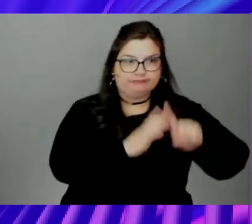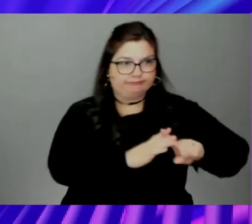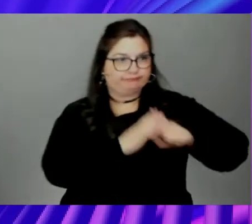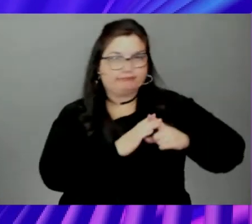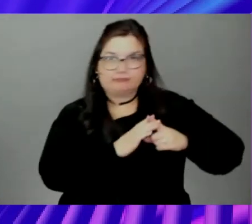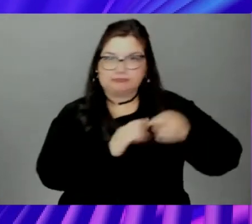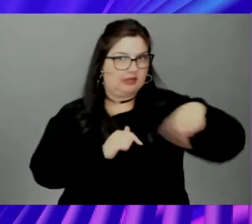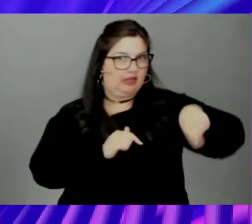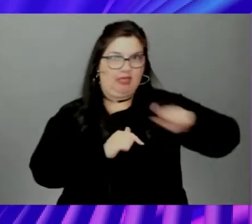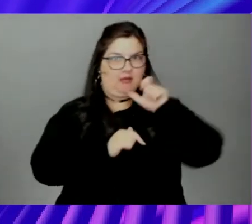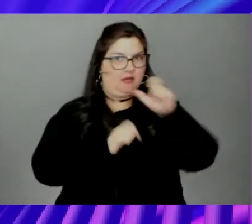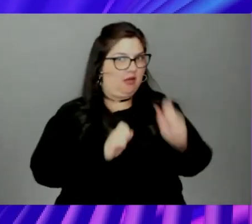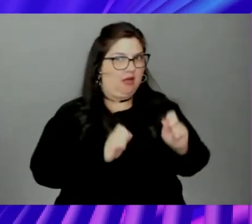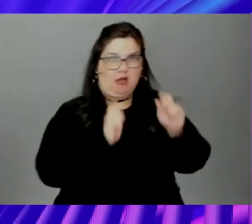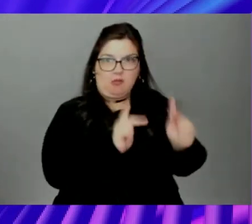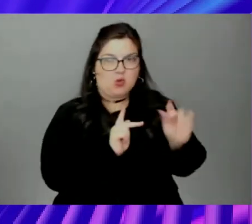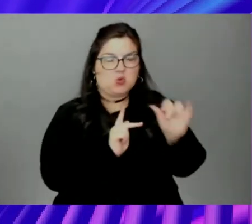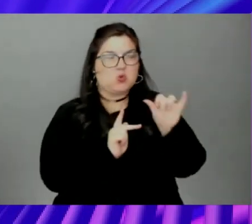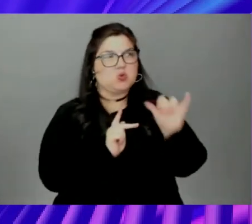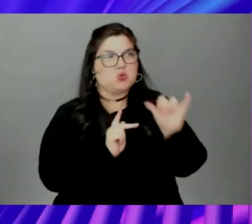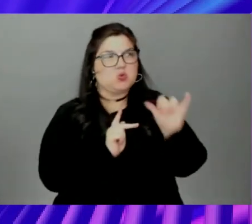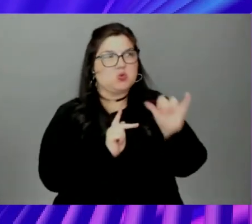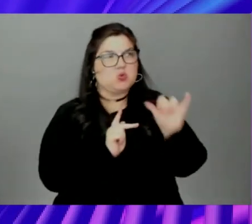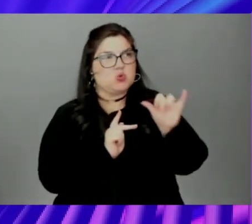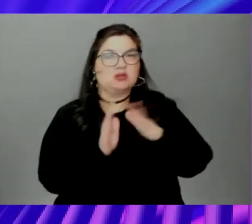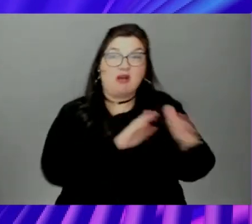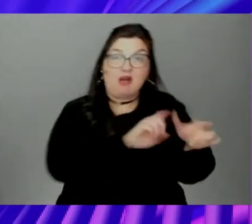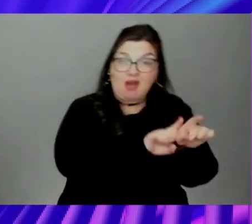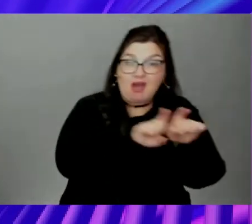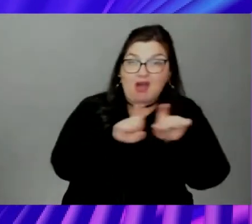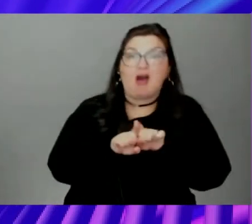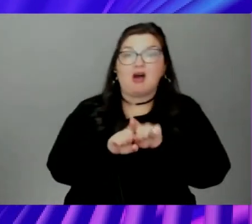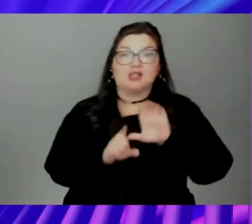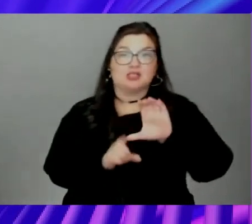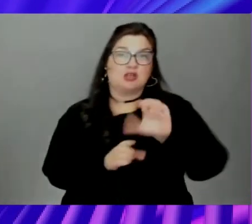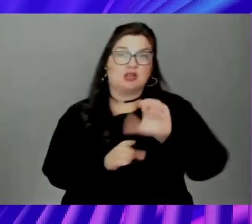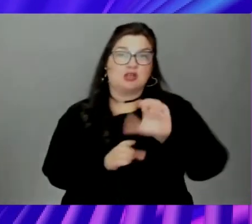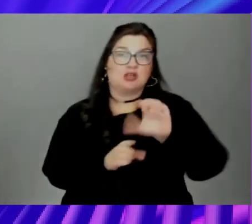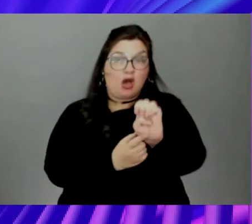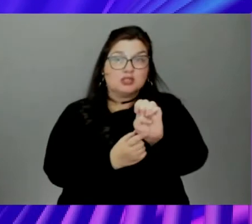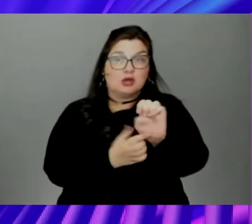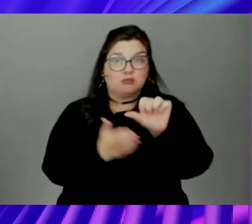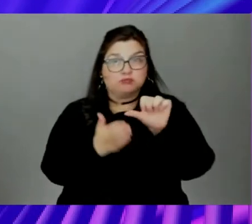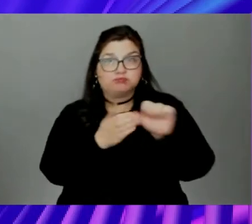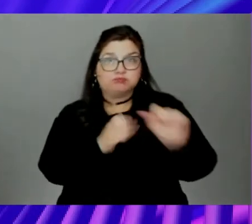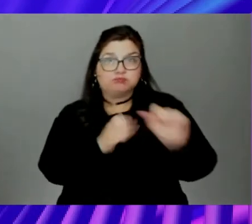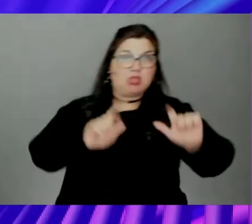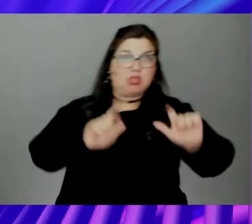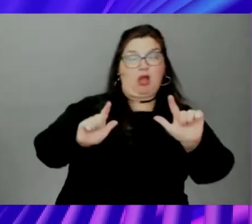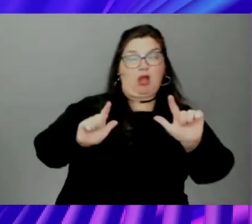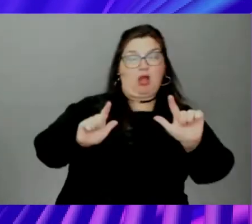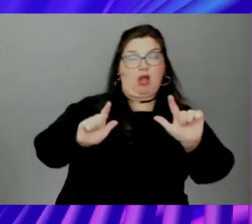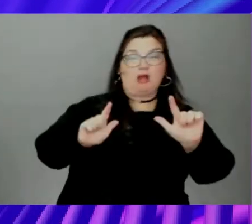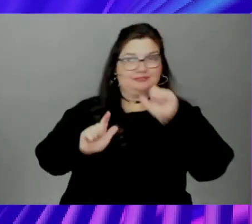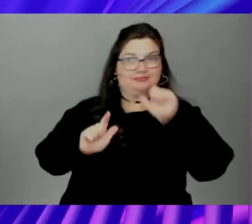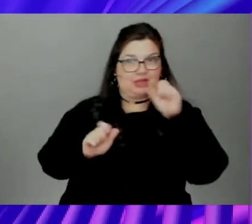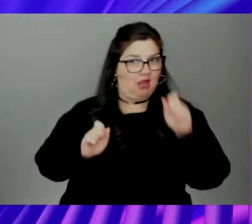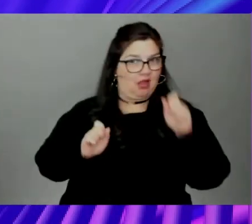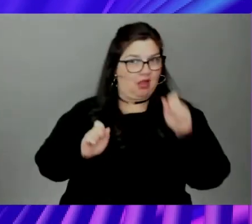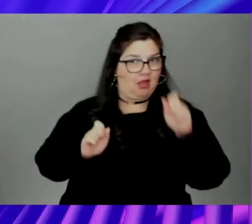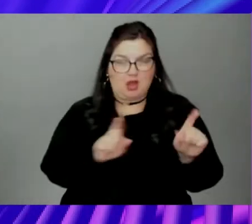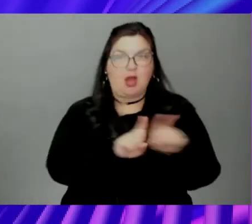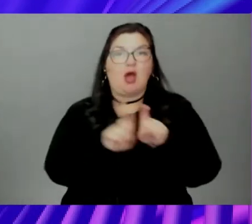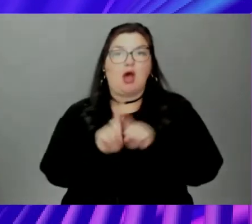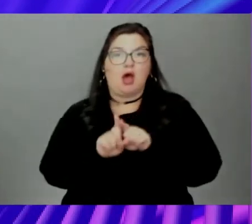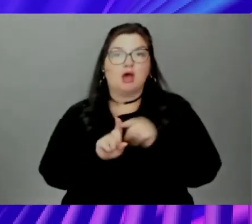or there's been unauthorized console logins, and also remote code execution from